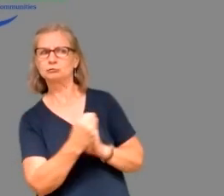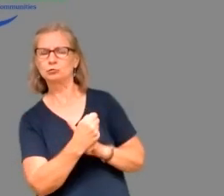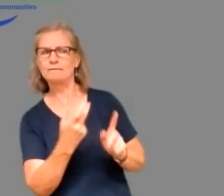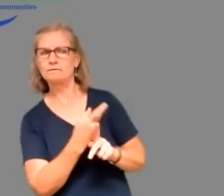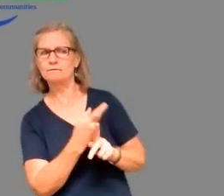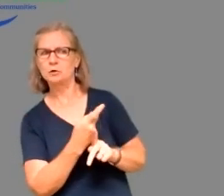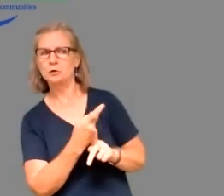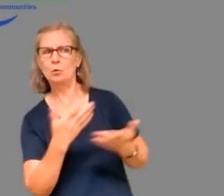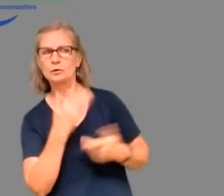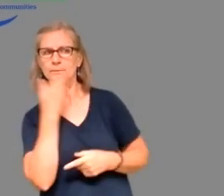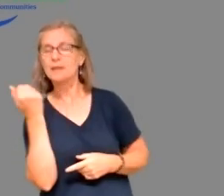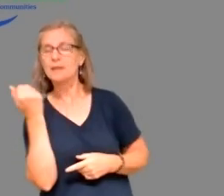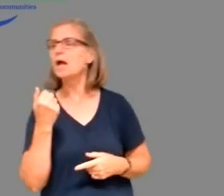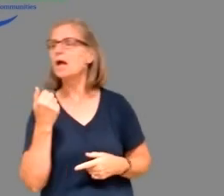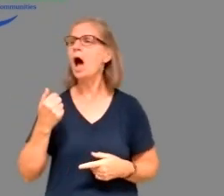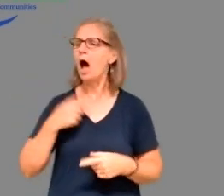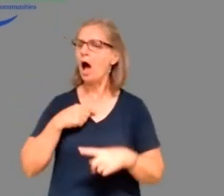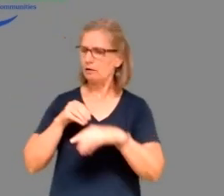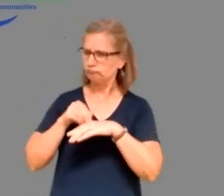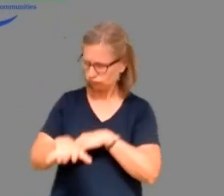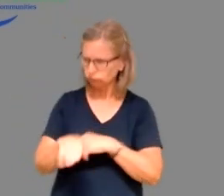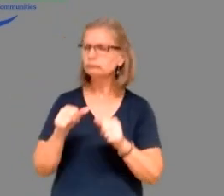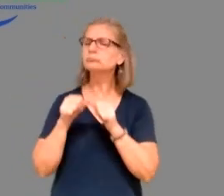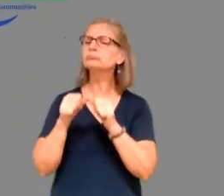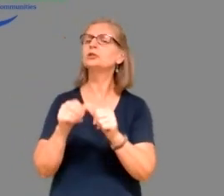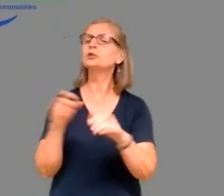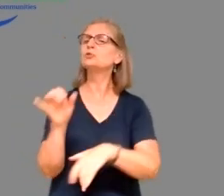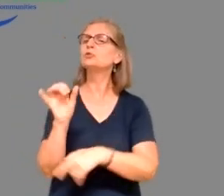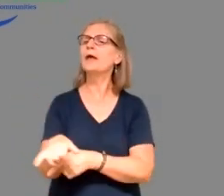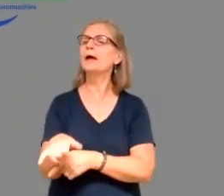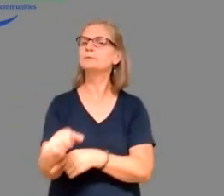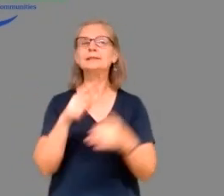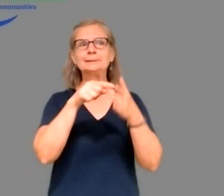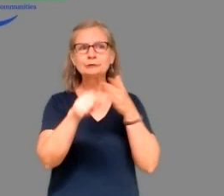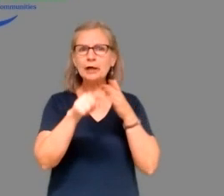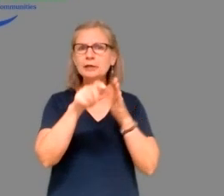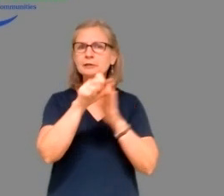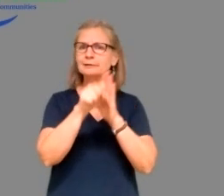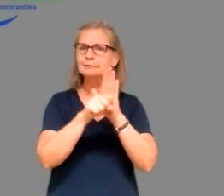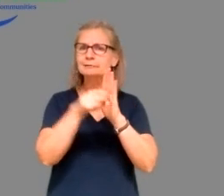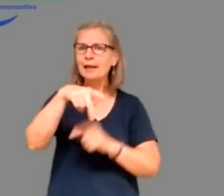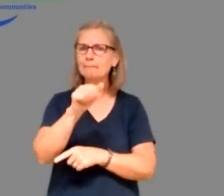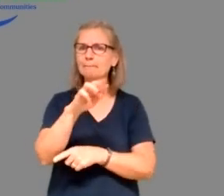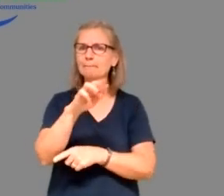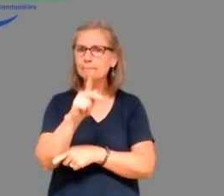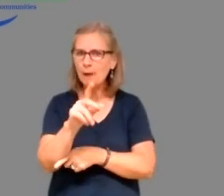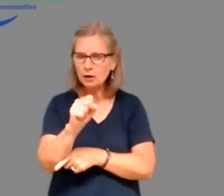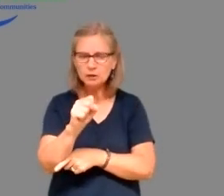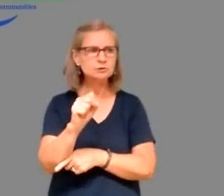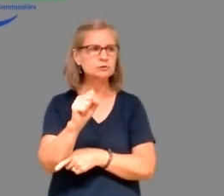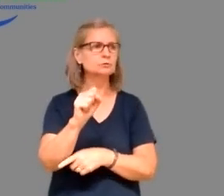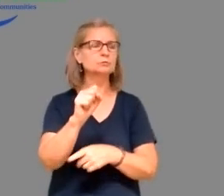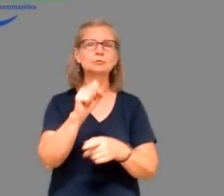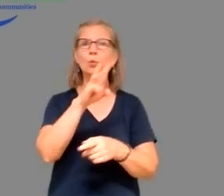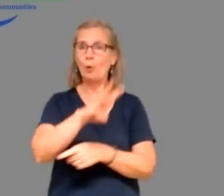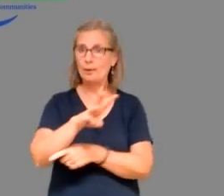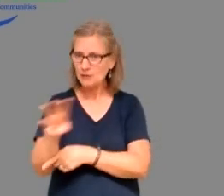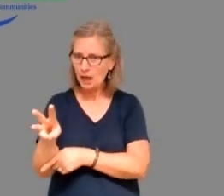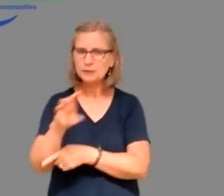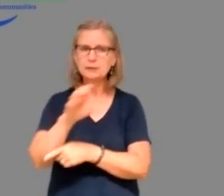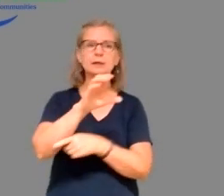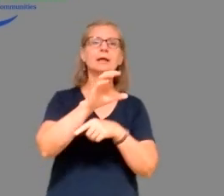to continue to do that. Keep checking state parks website, county parks website, to see